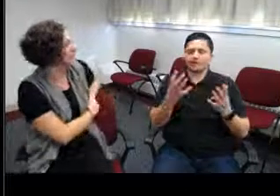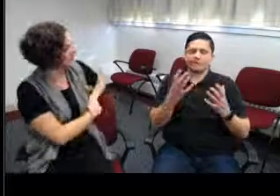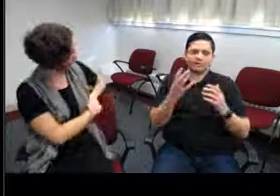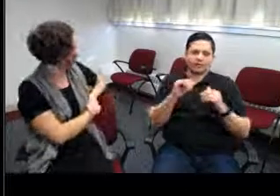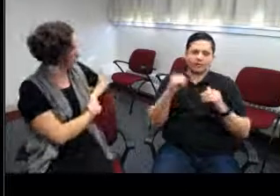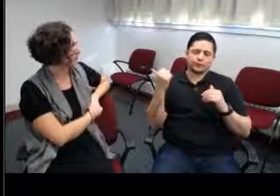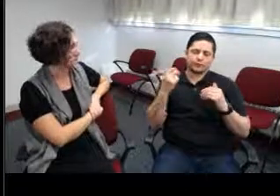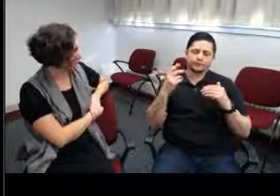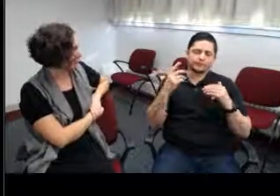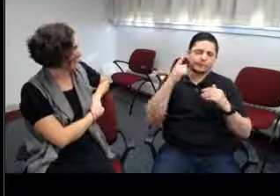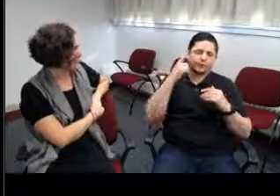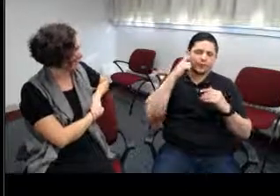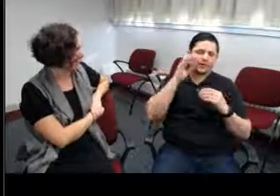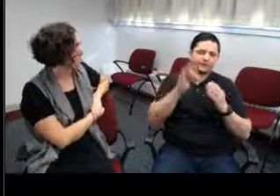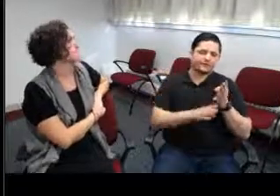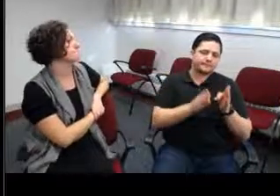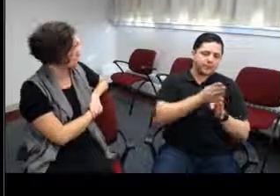going to be there.